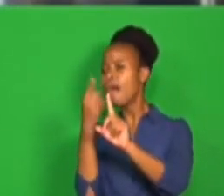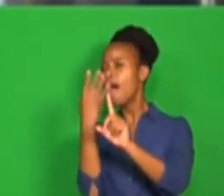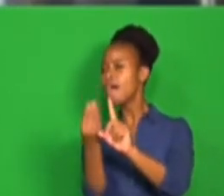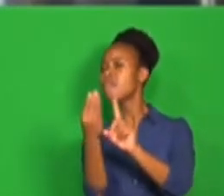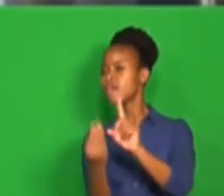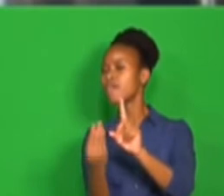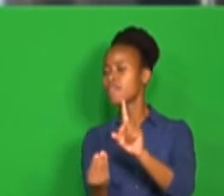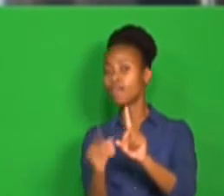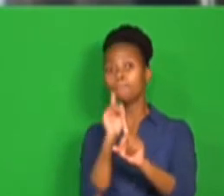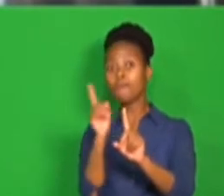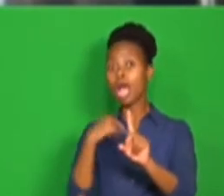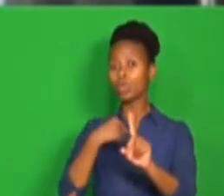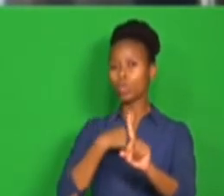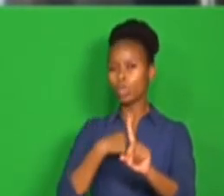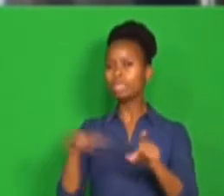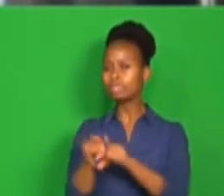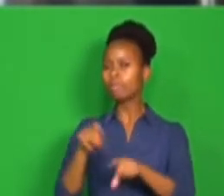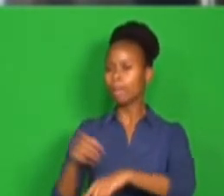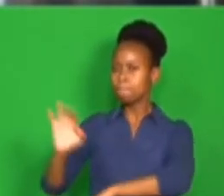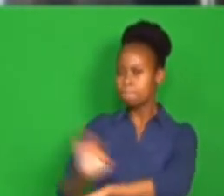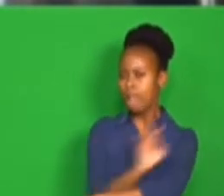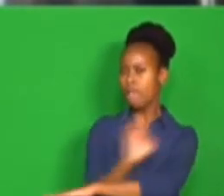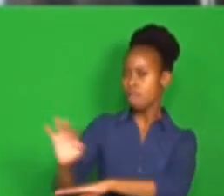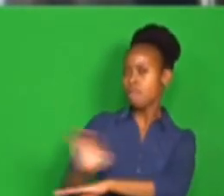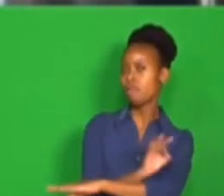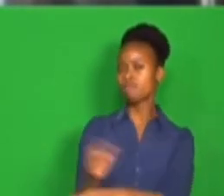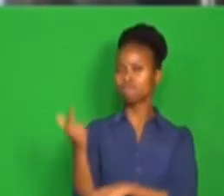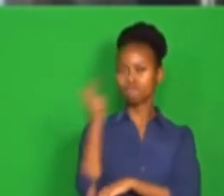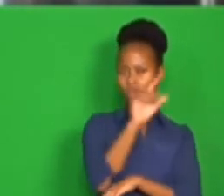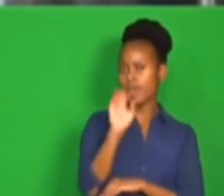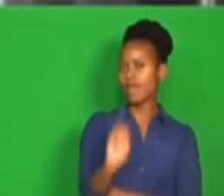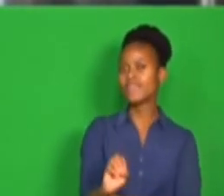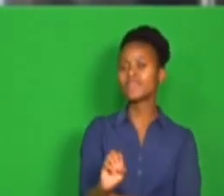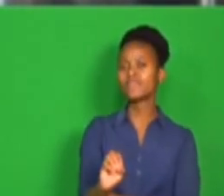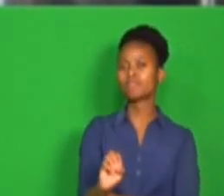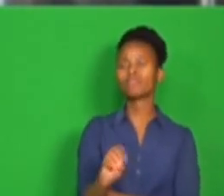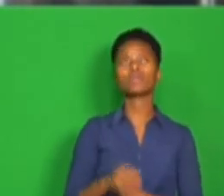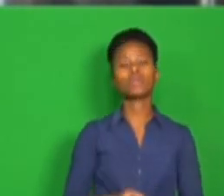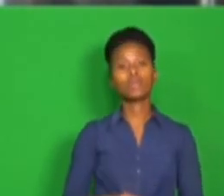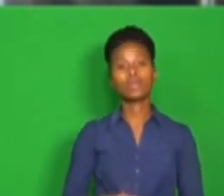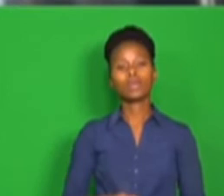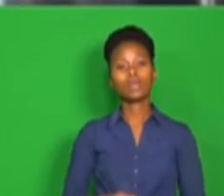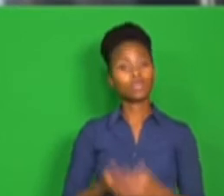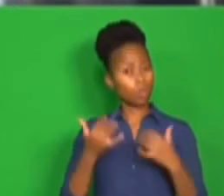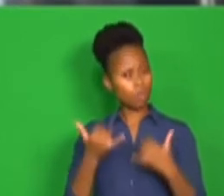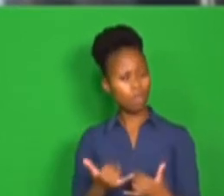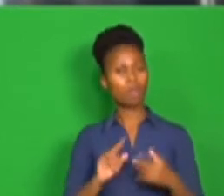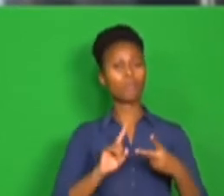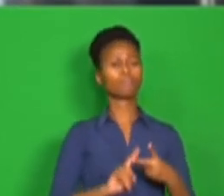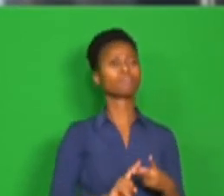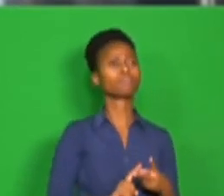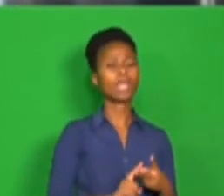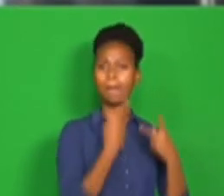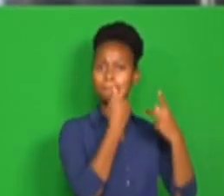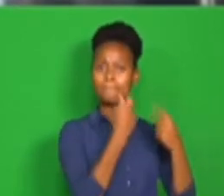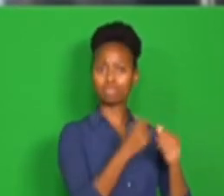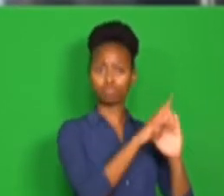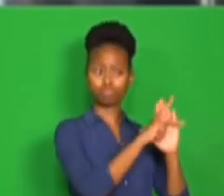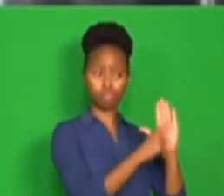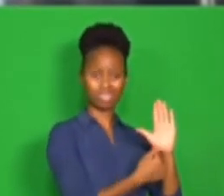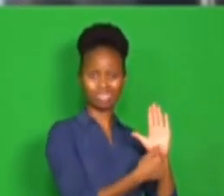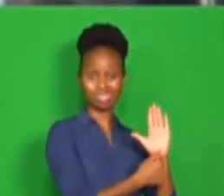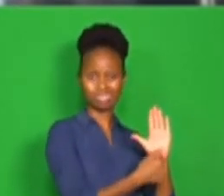very aggressive in our response. The lag between monetary policy actions and